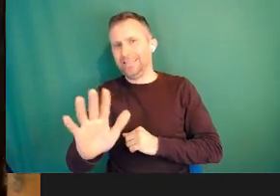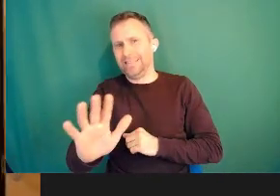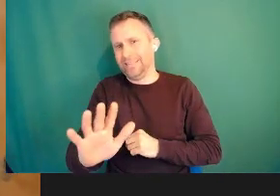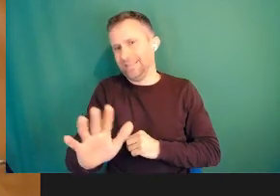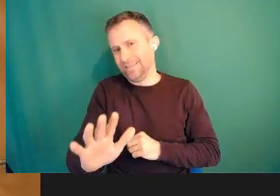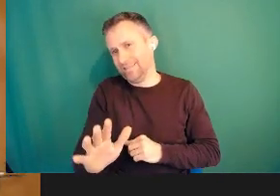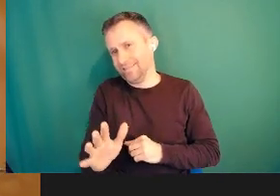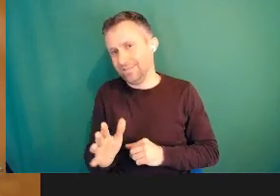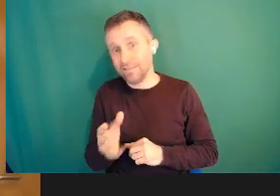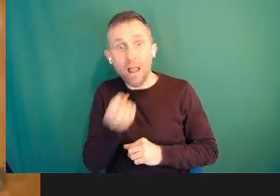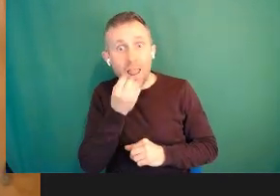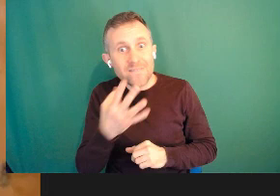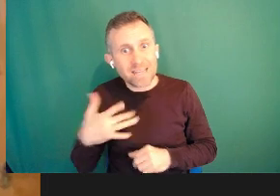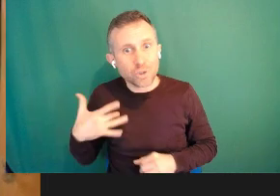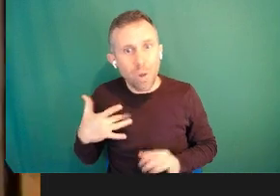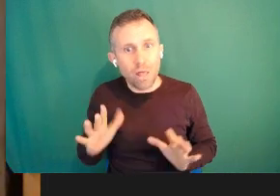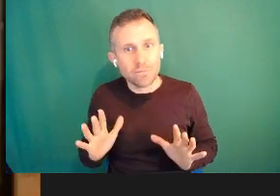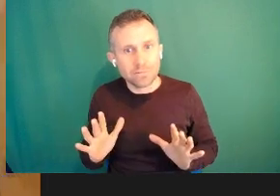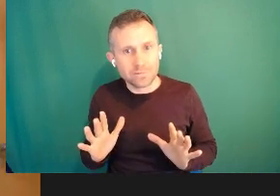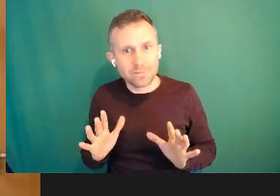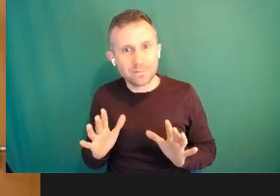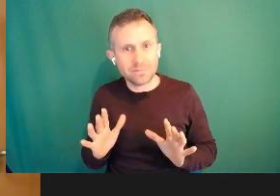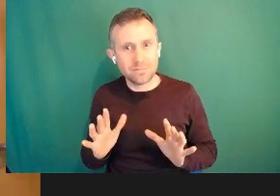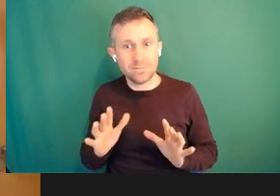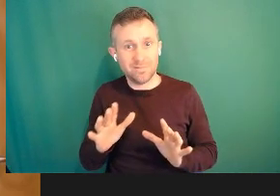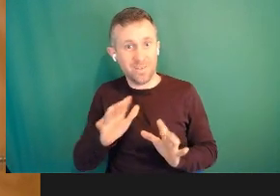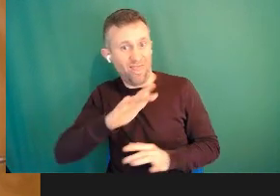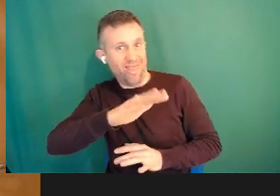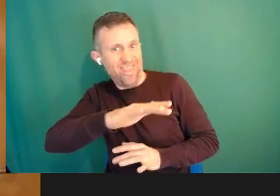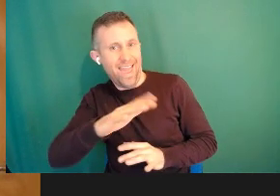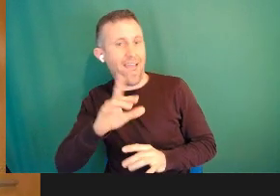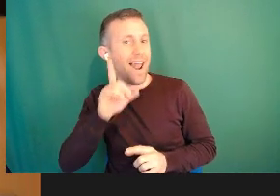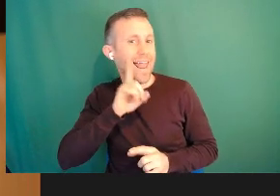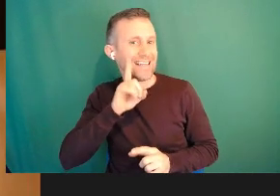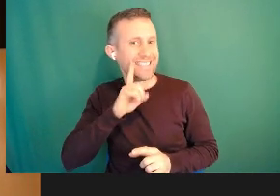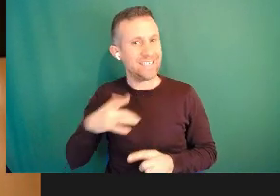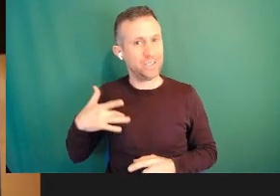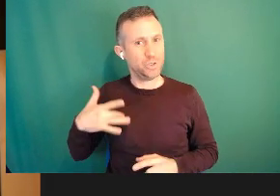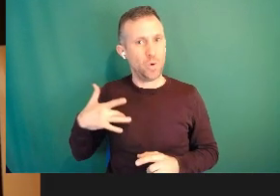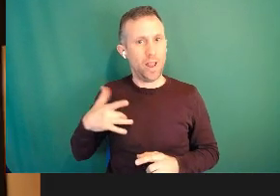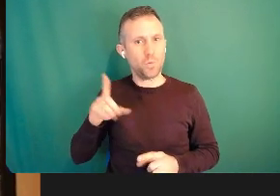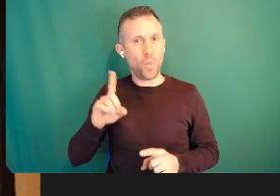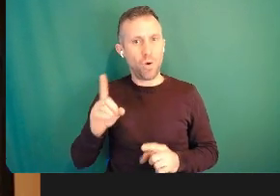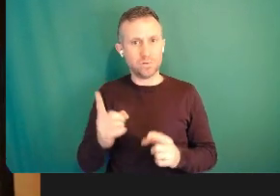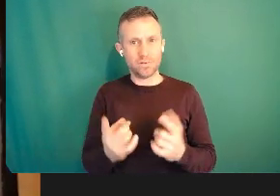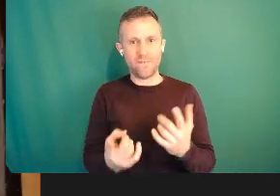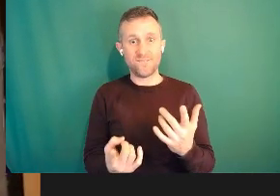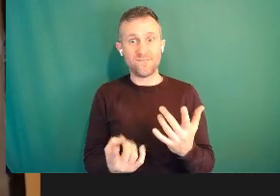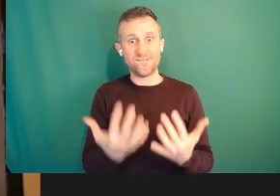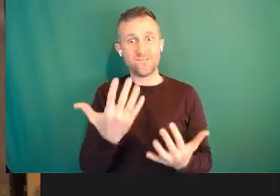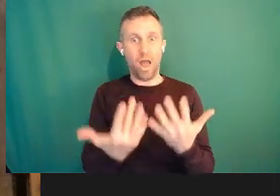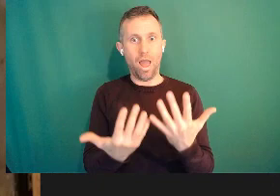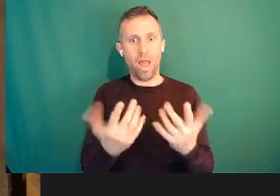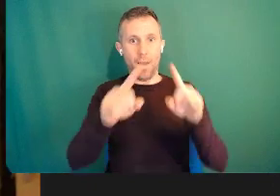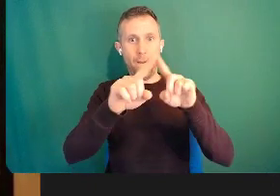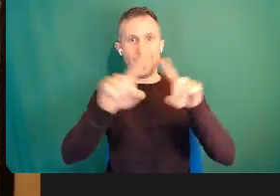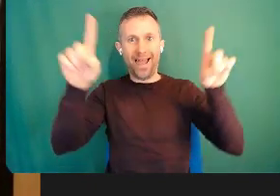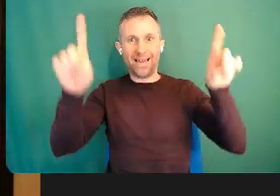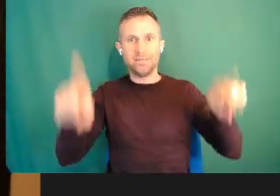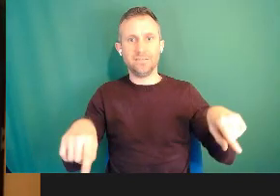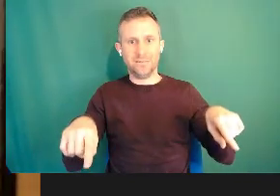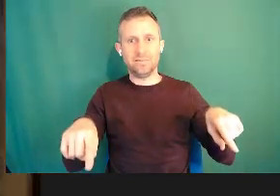beautiful fireplace in the ladies. But just in case there's any ladies in there, I'm not going to take you in there today. But this is where you can see the timber framing of the